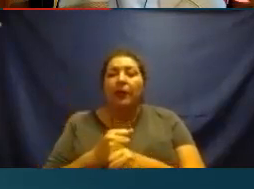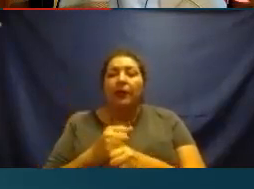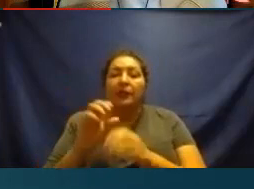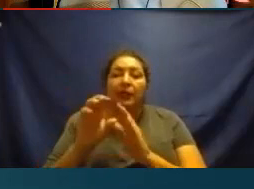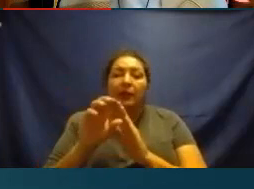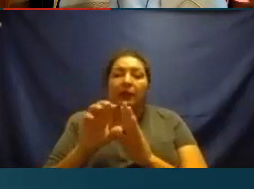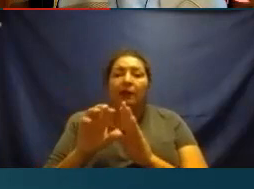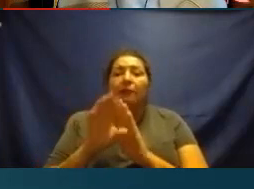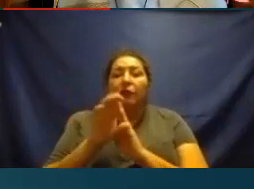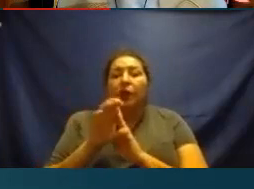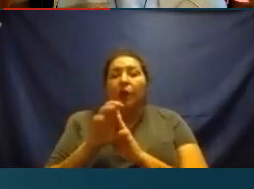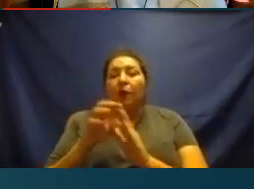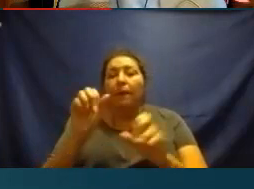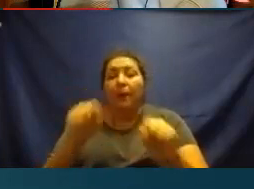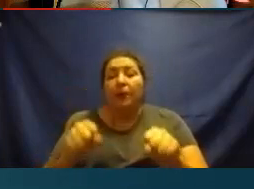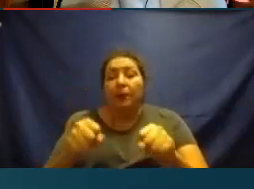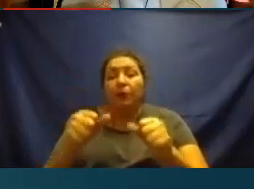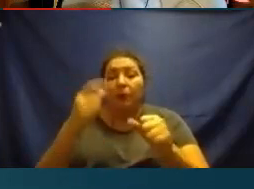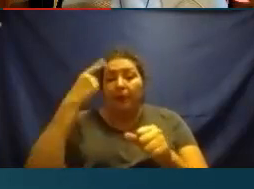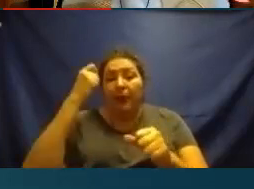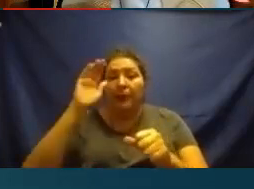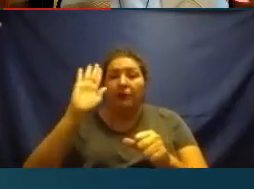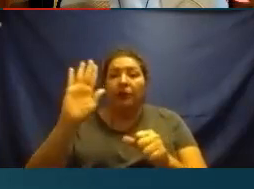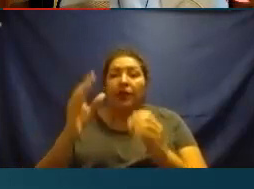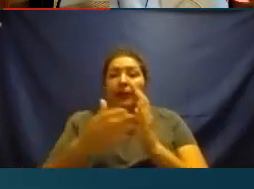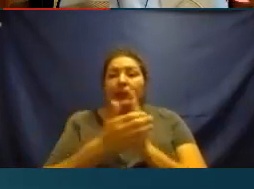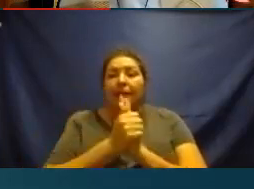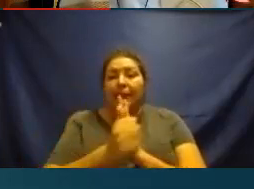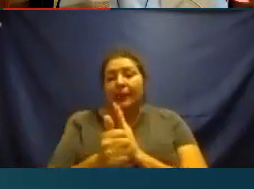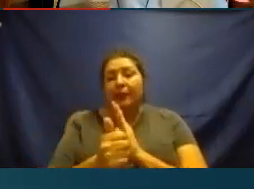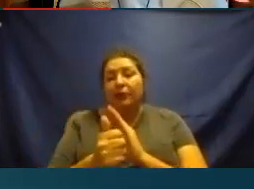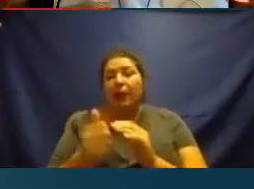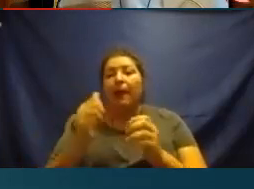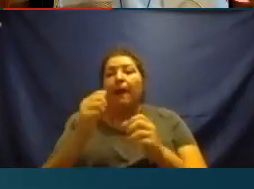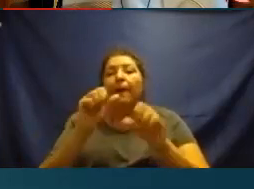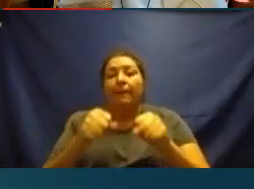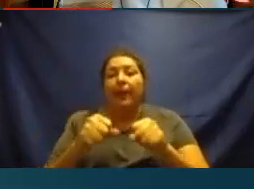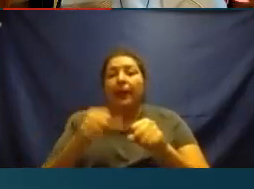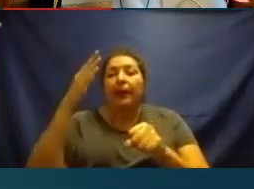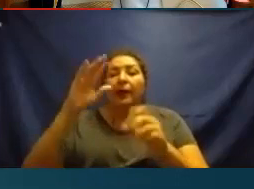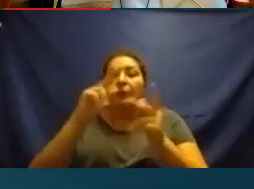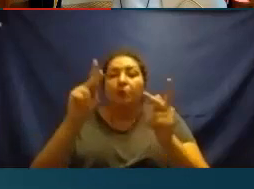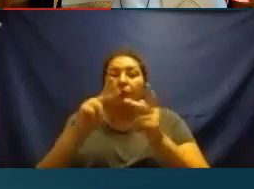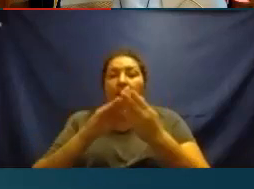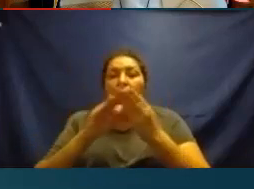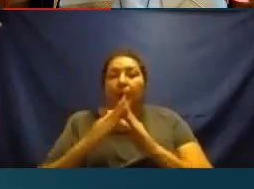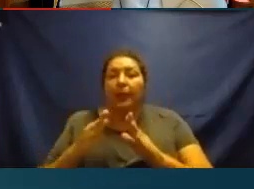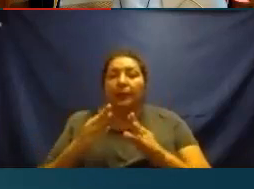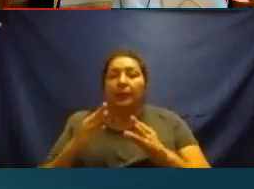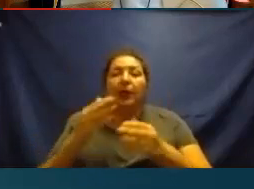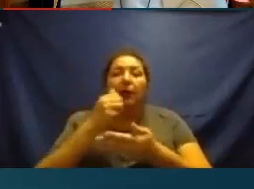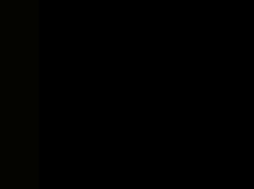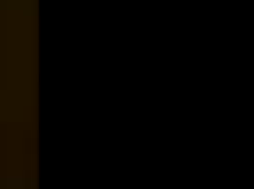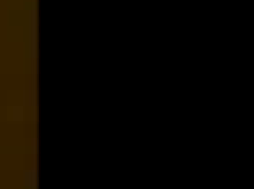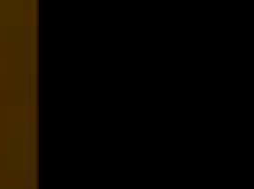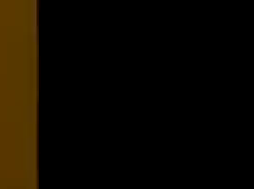them and we thank God for their talents. May God's perfect peace be with you all. Thank you for joining us.